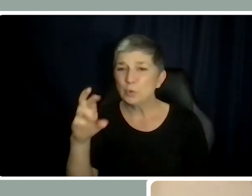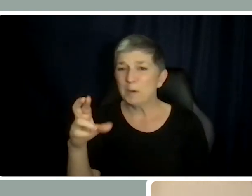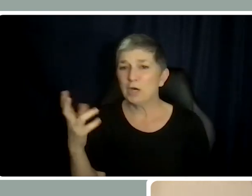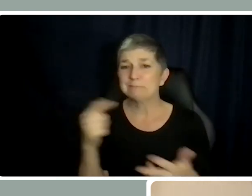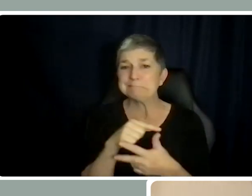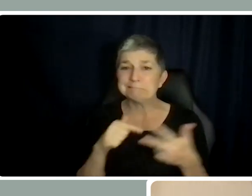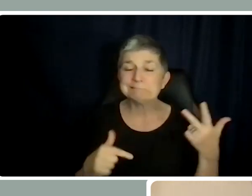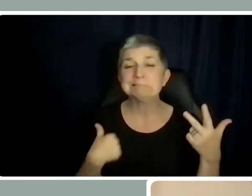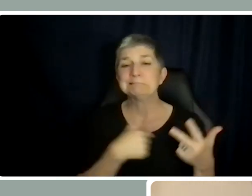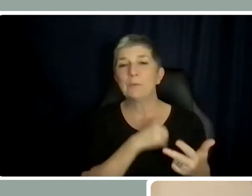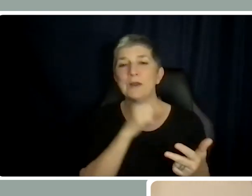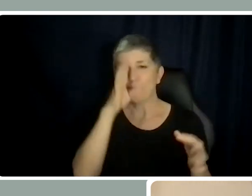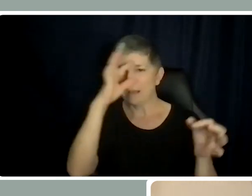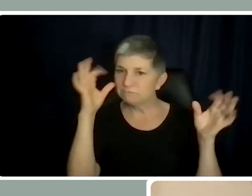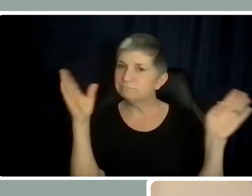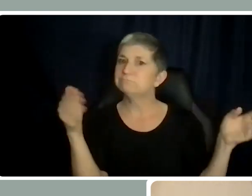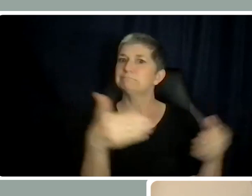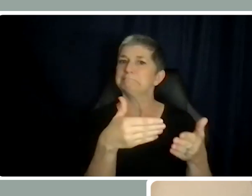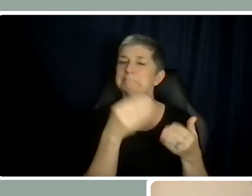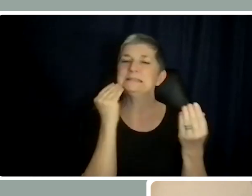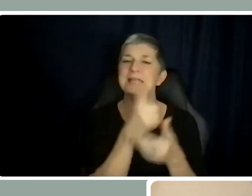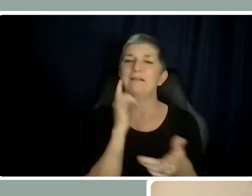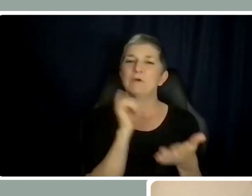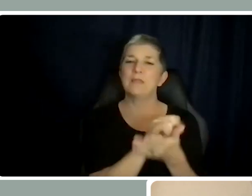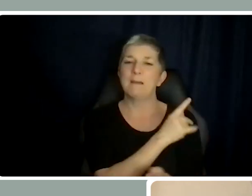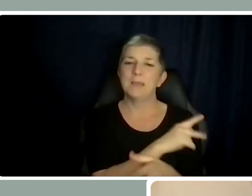a dedicated data in that patient population.